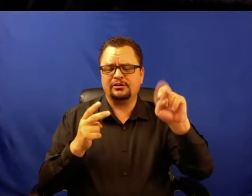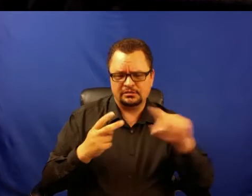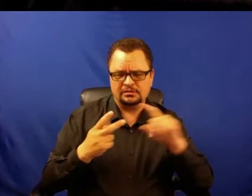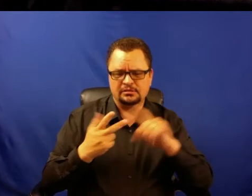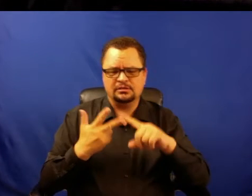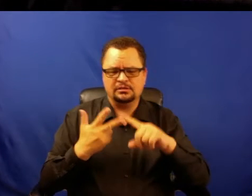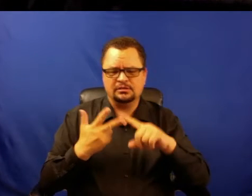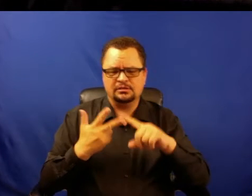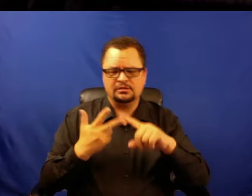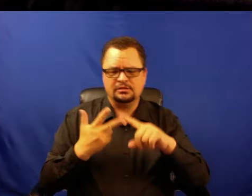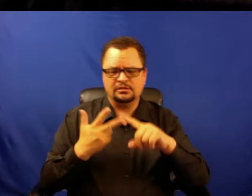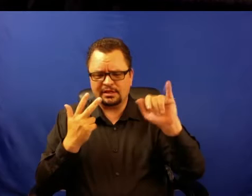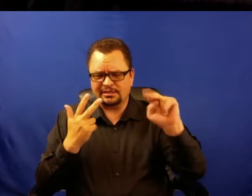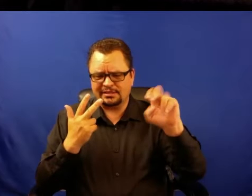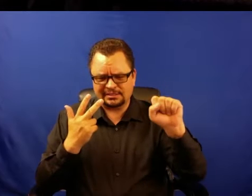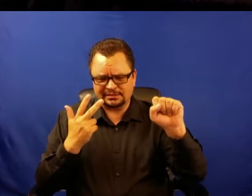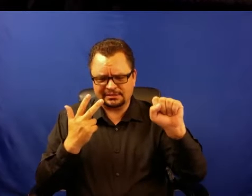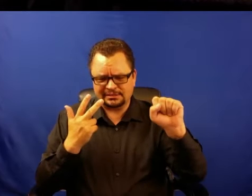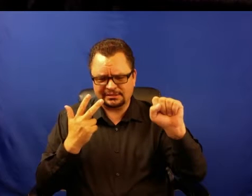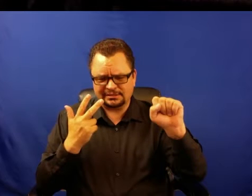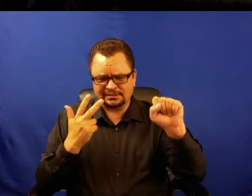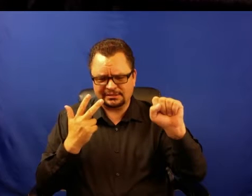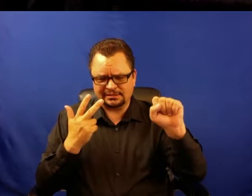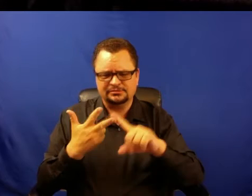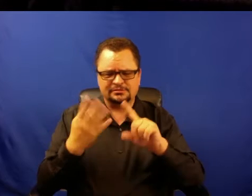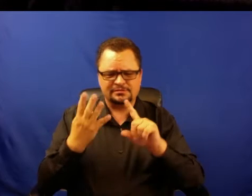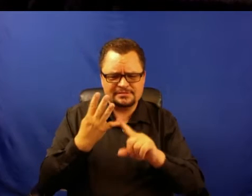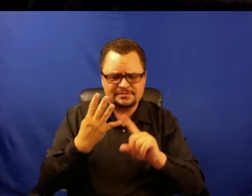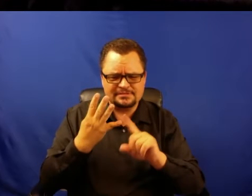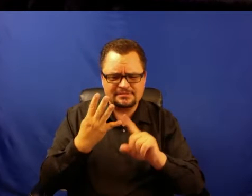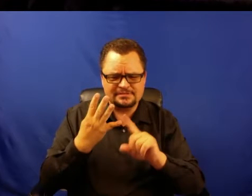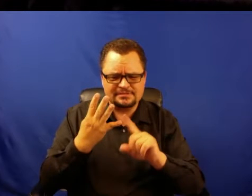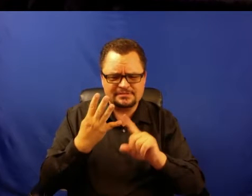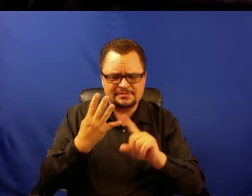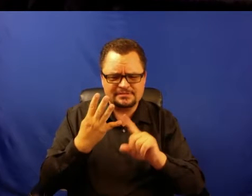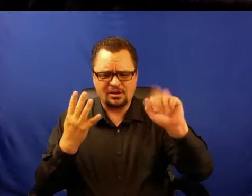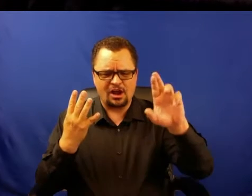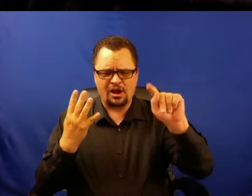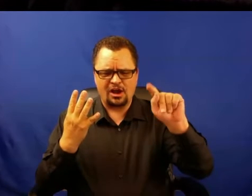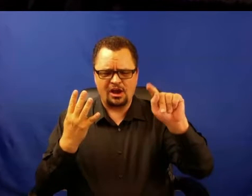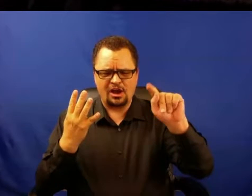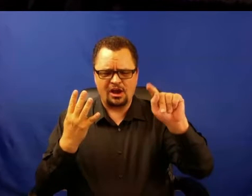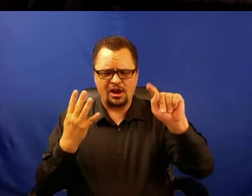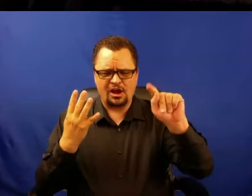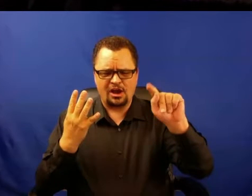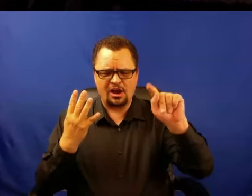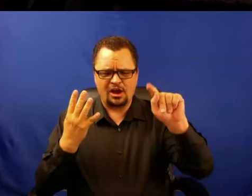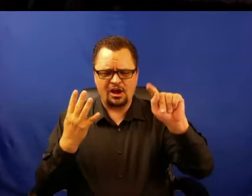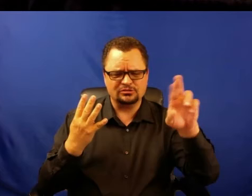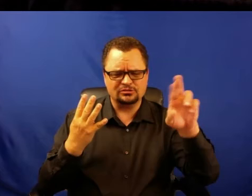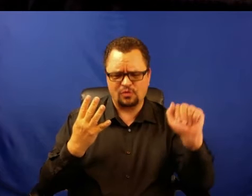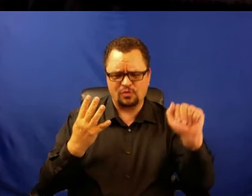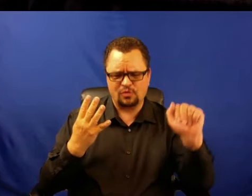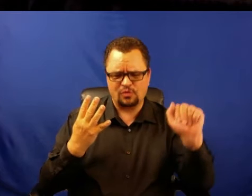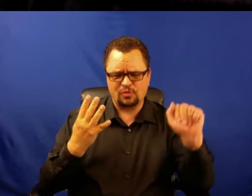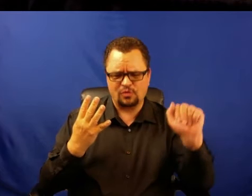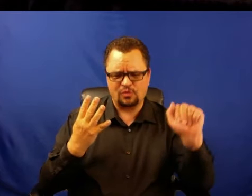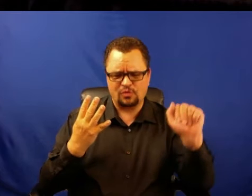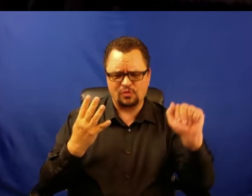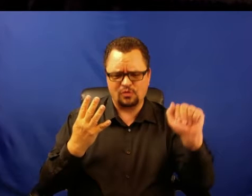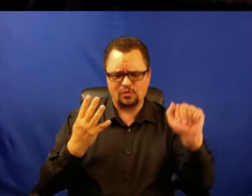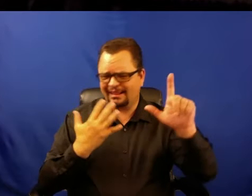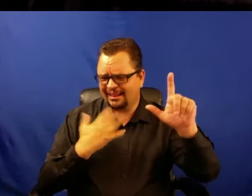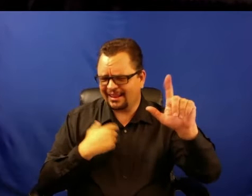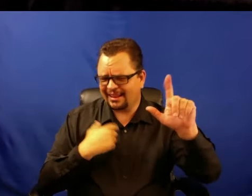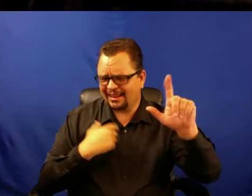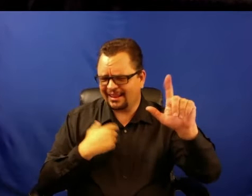Sandra Cope, Brenda Gallegos, Robert Hadley, Joseph Hansen,